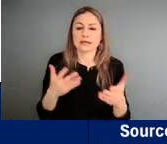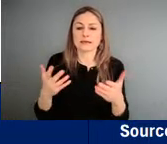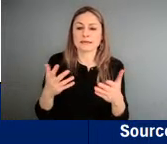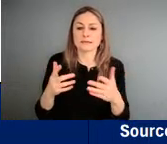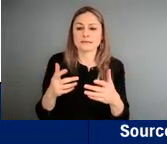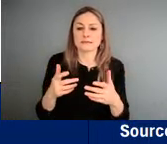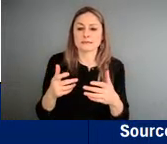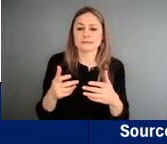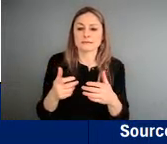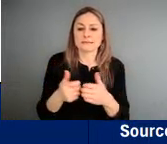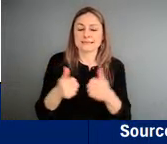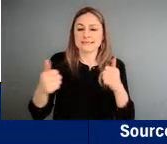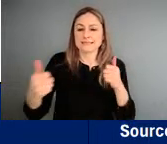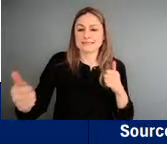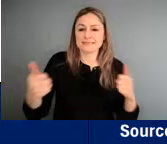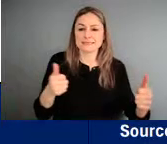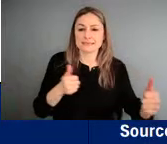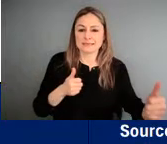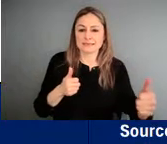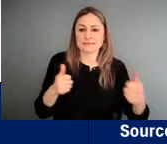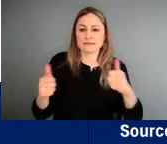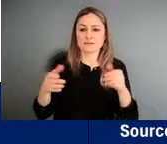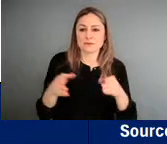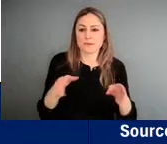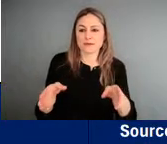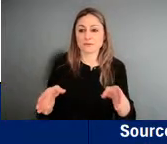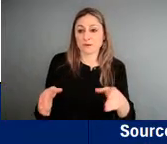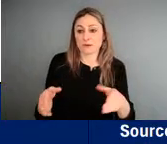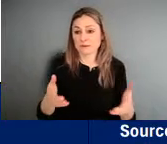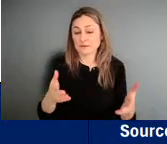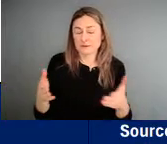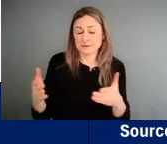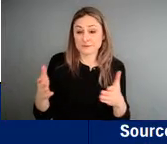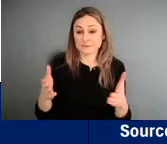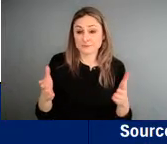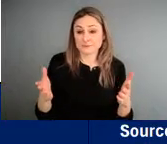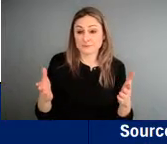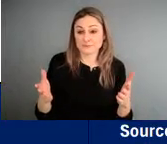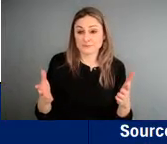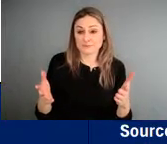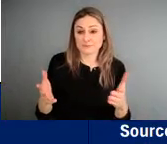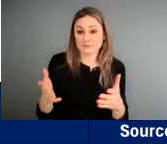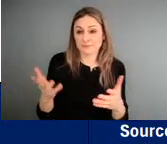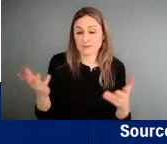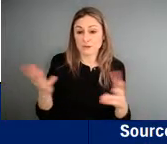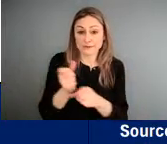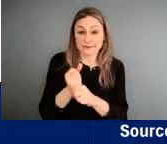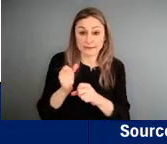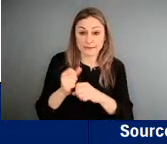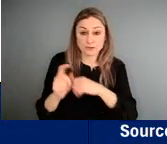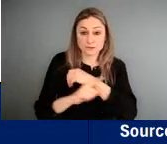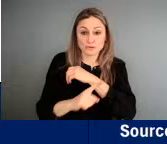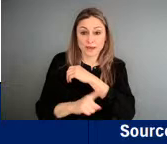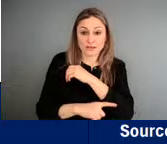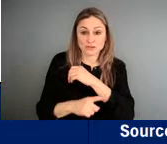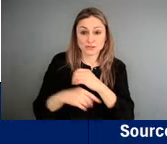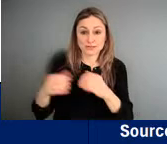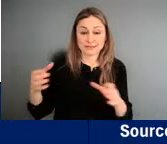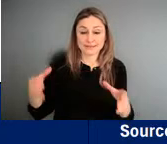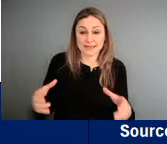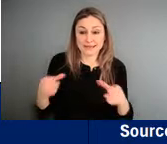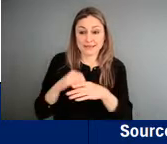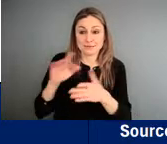of the pathway and whether or not there's a need sort of, I don't anticipate a trash can in the middle of the bridge. Okay. And so I think that